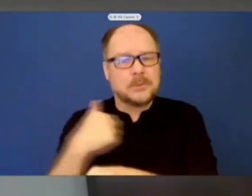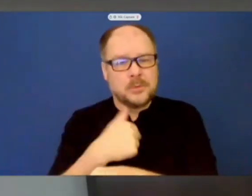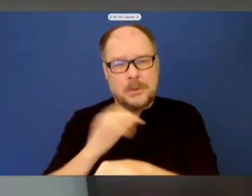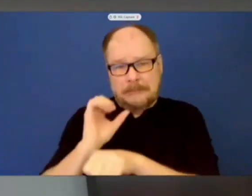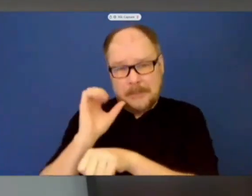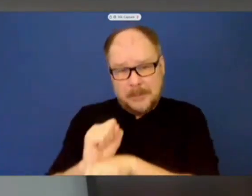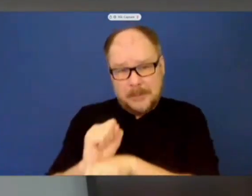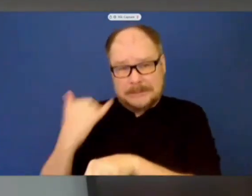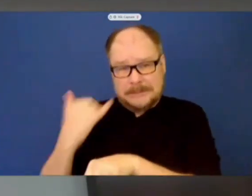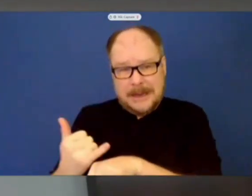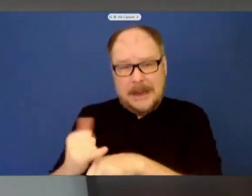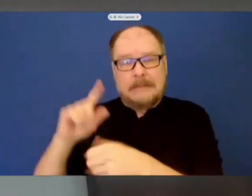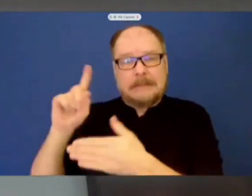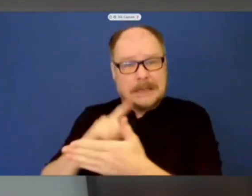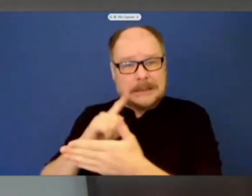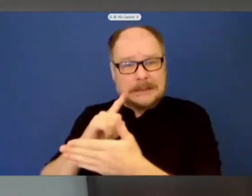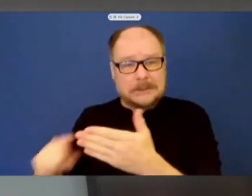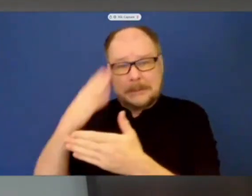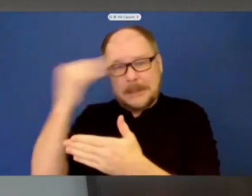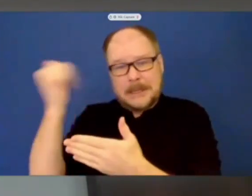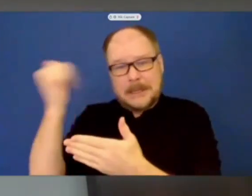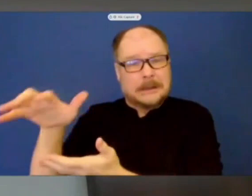rescheduled and honored. Thank you.